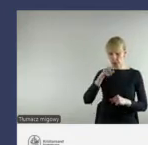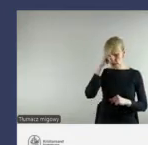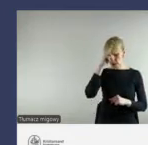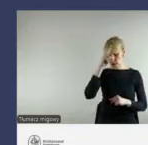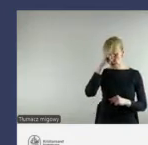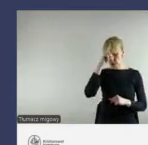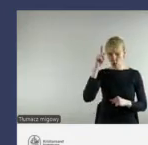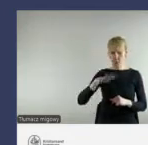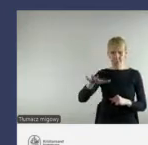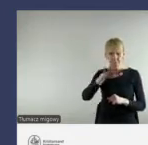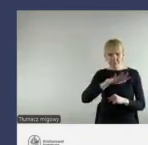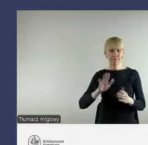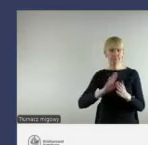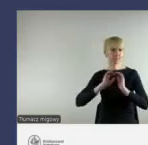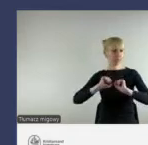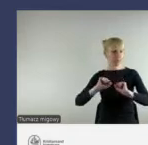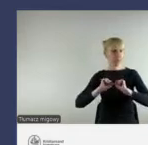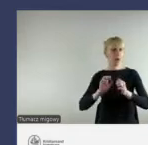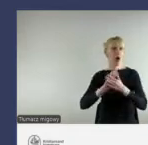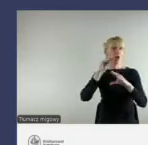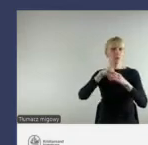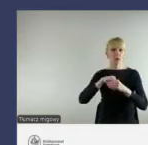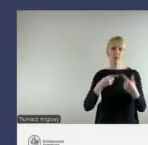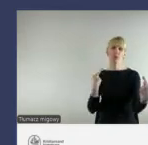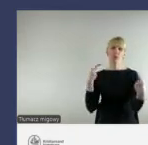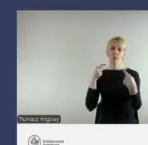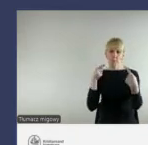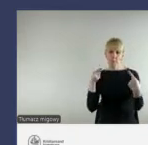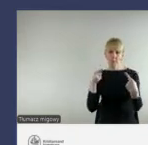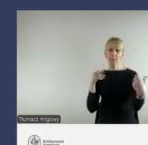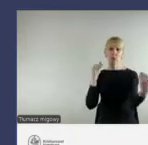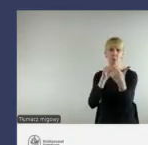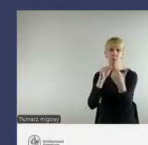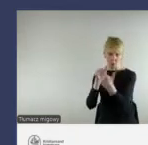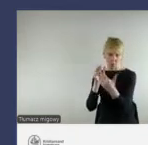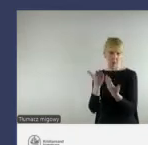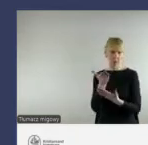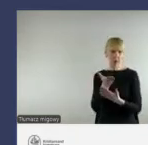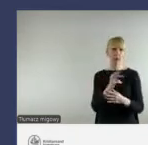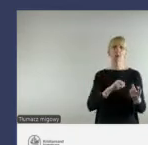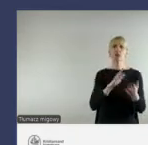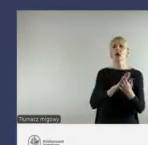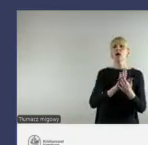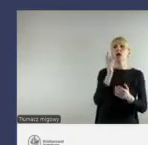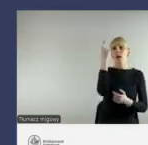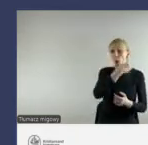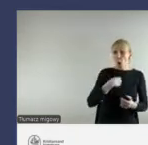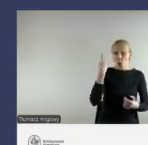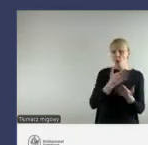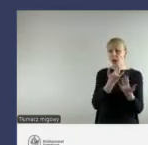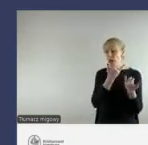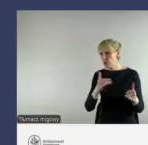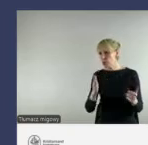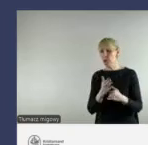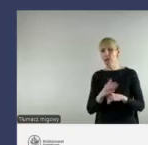weather. We have to be aware of outage of electricity and aircom. And